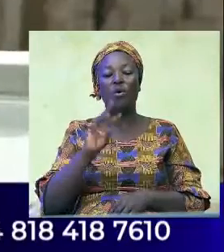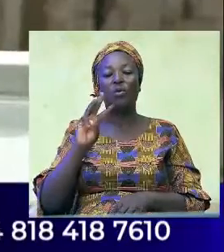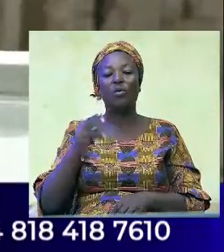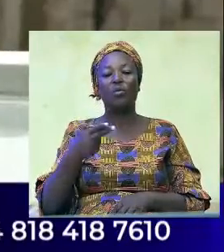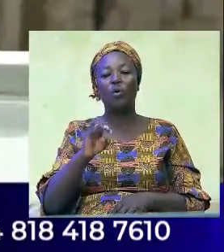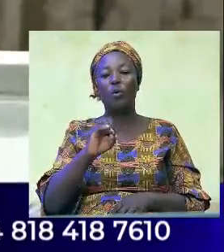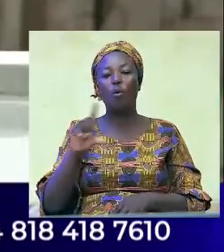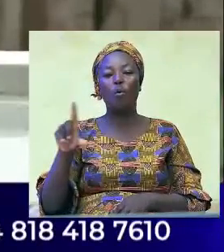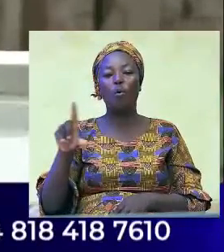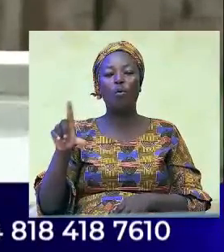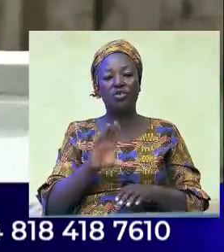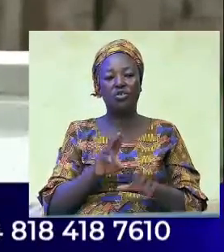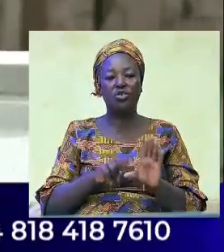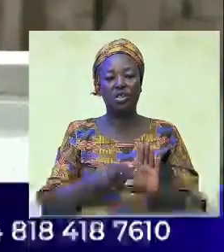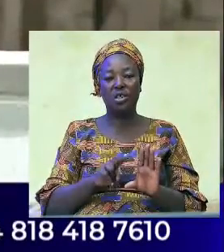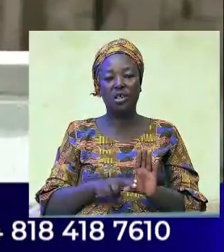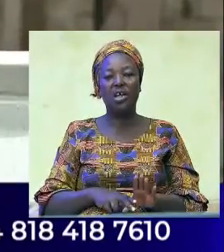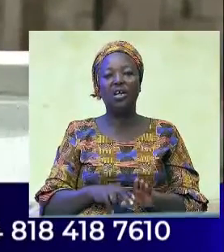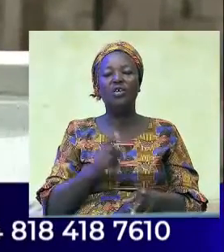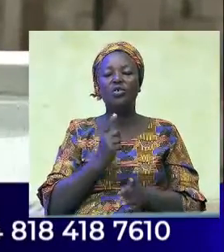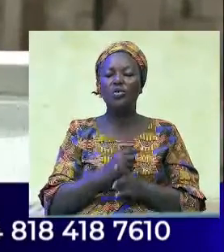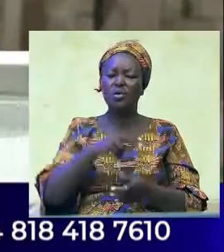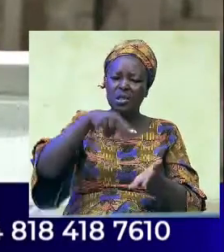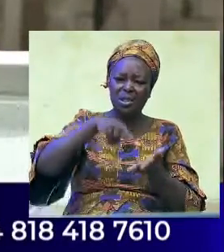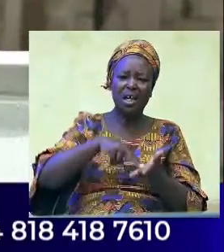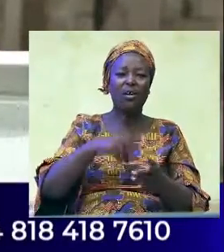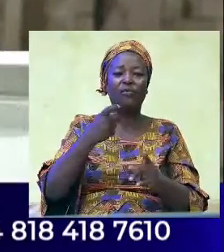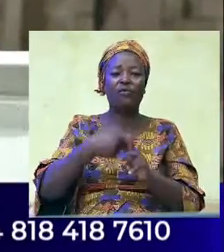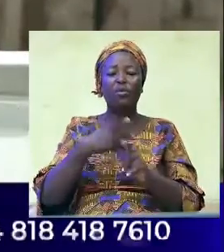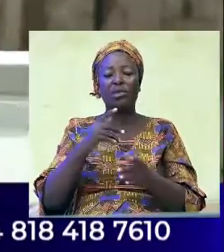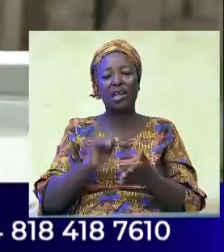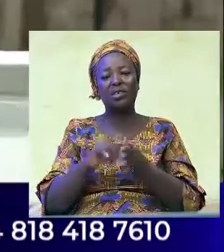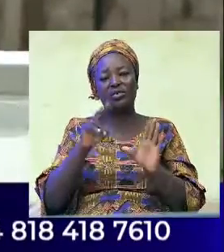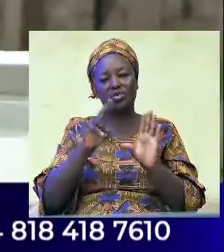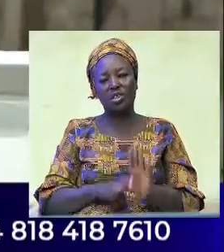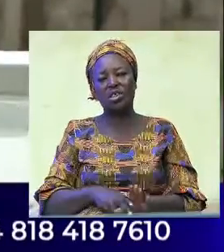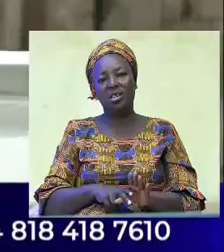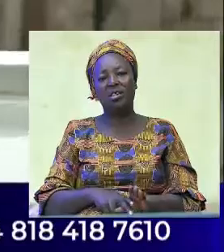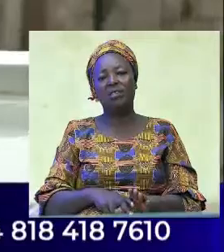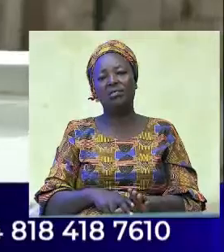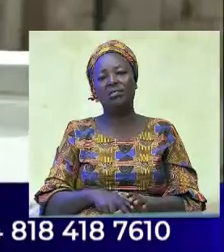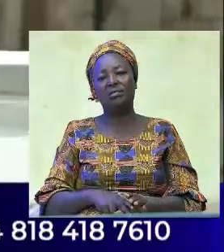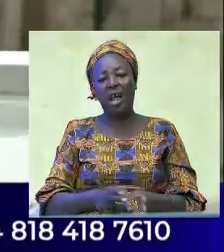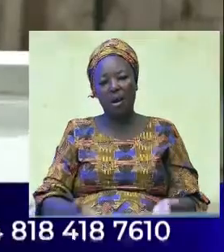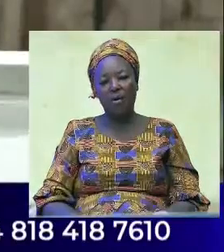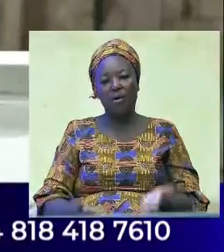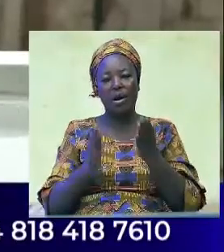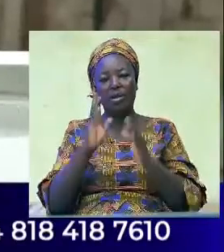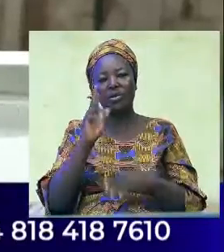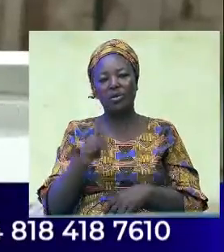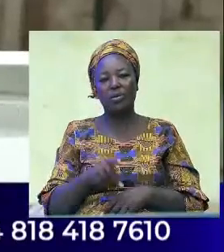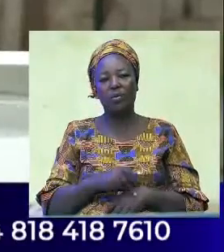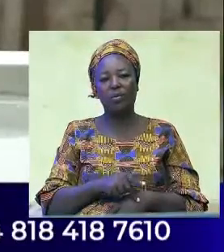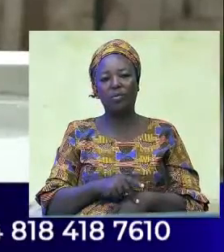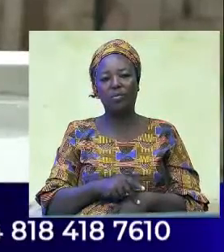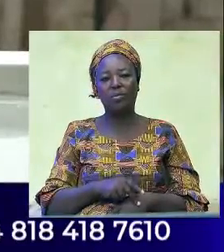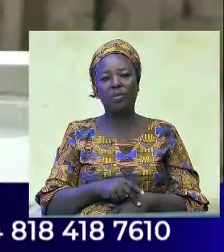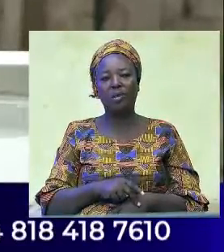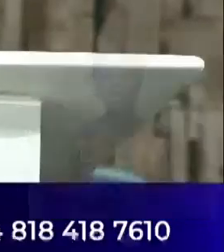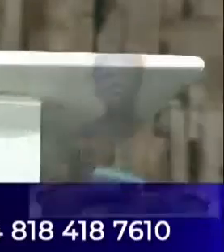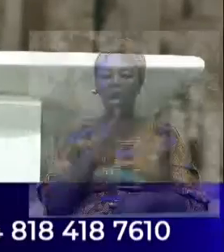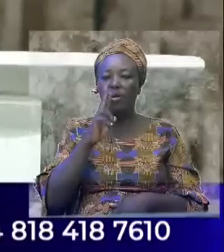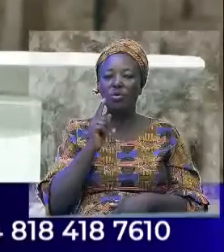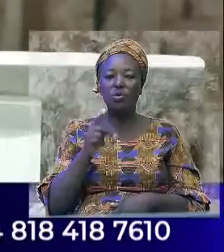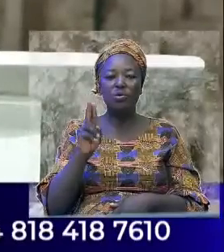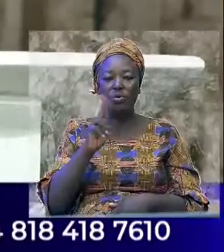Wonderful. Are you on wheelchair? Just rise out of your wheelchair. Rise up.